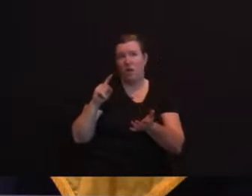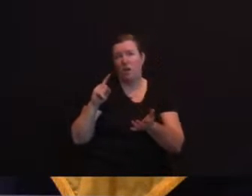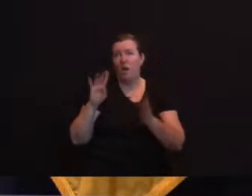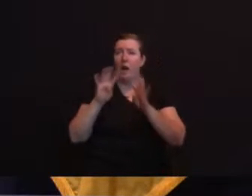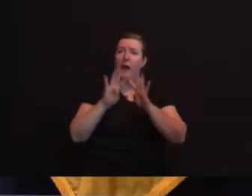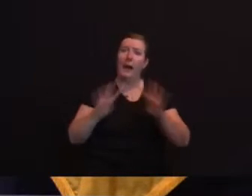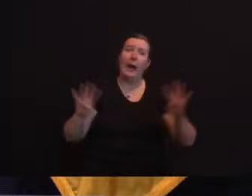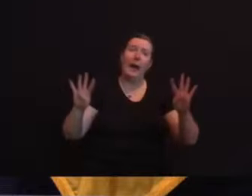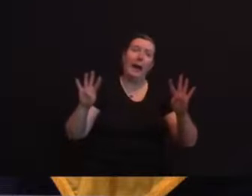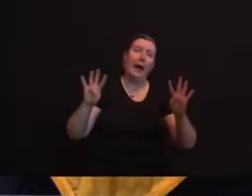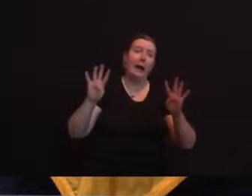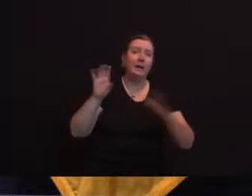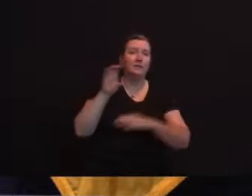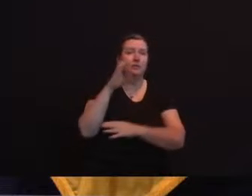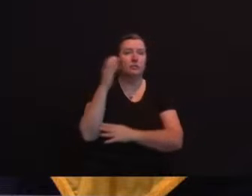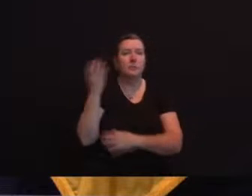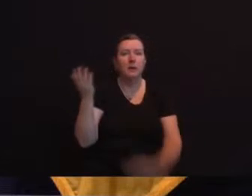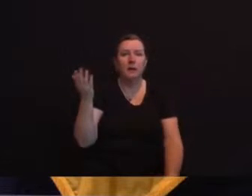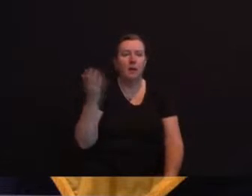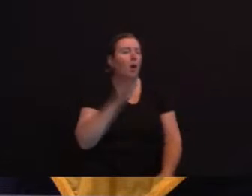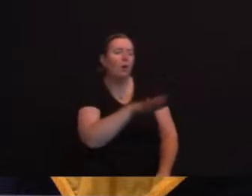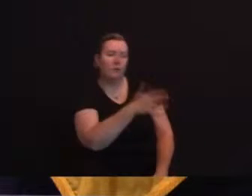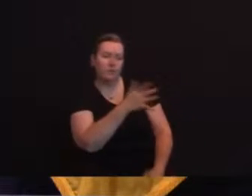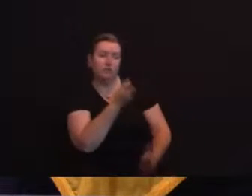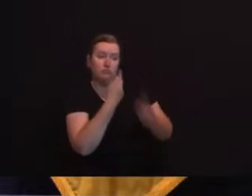more? You had said that